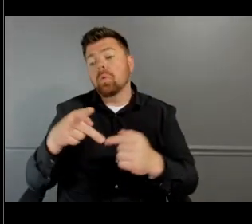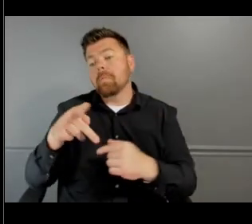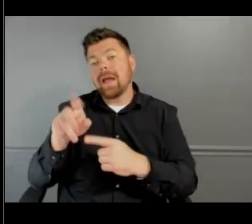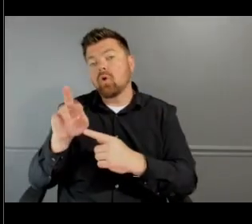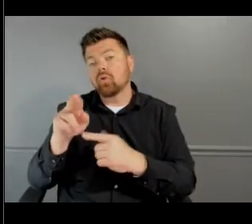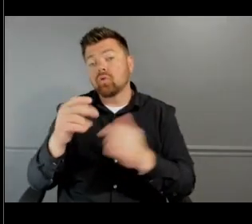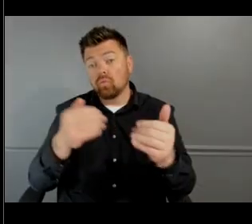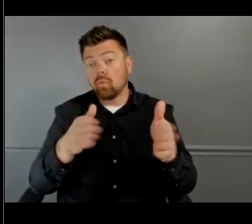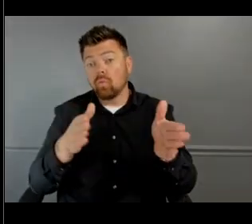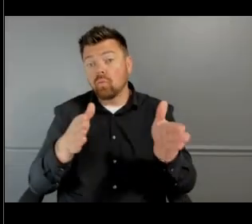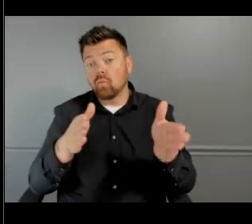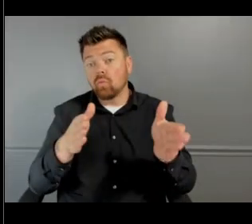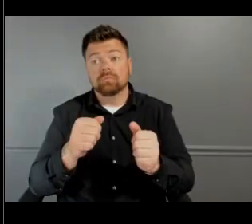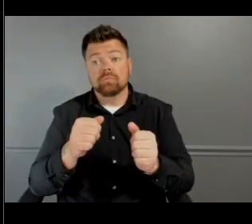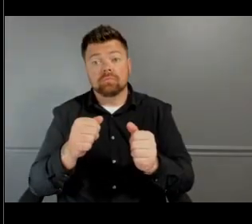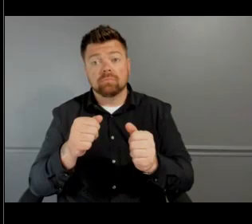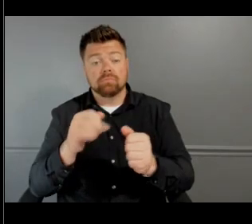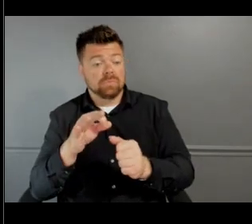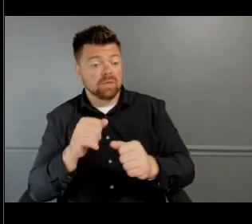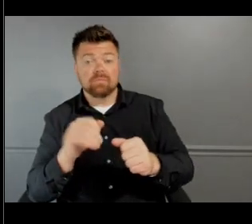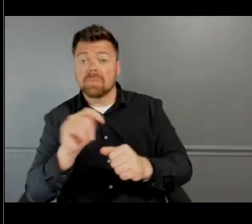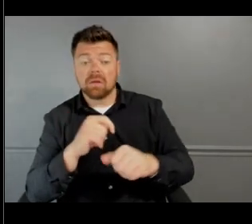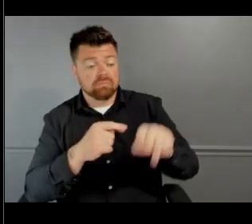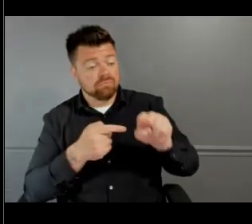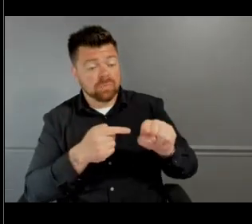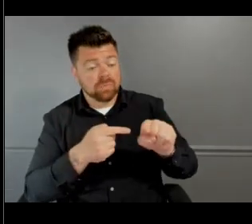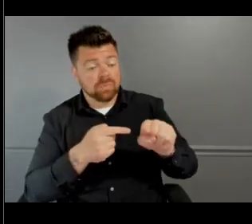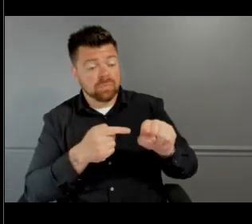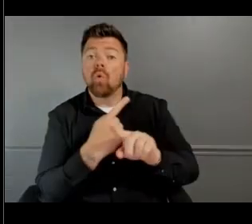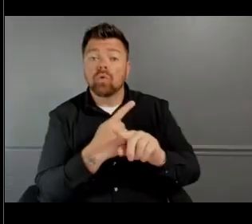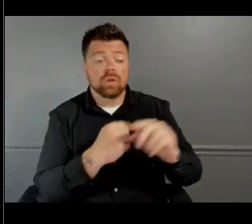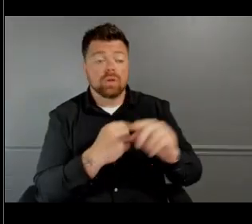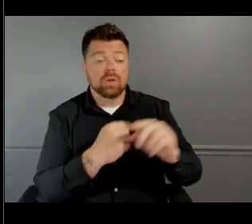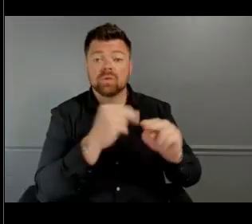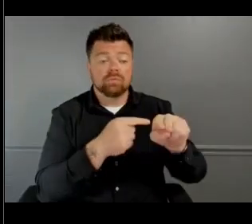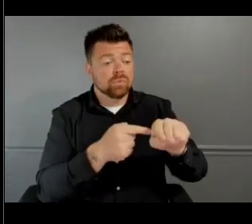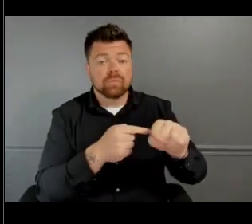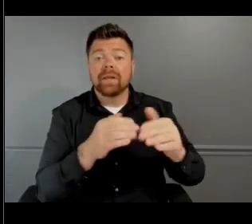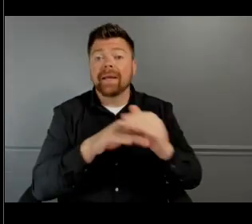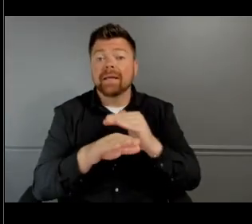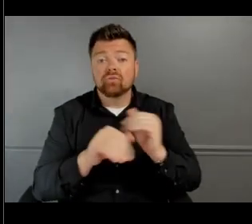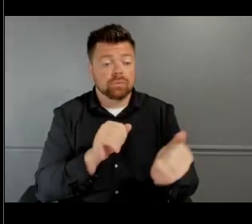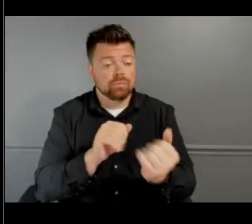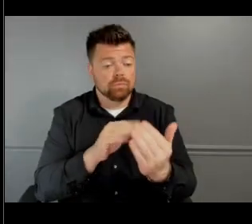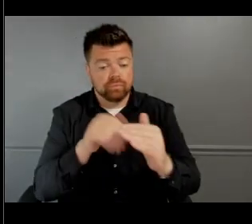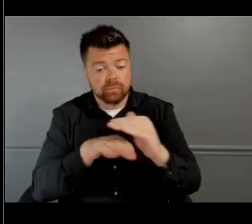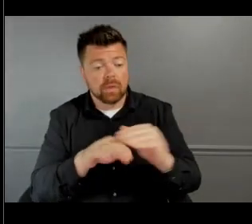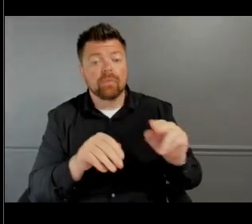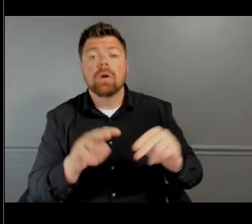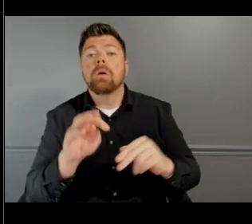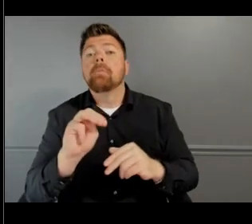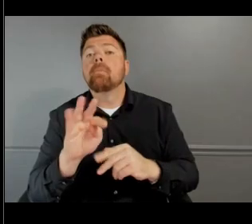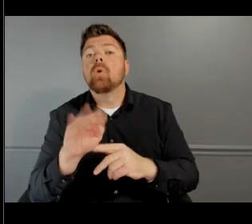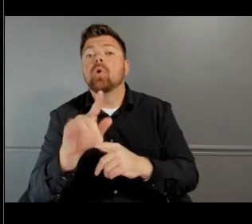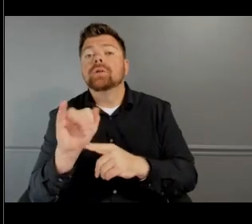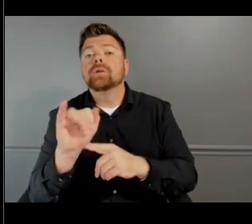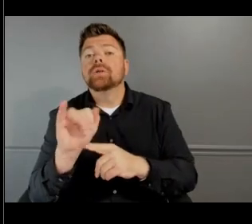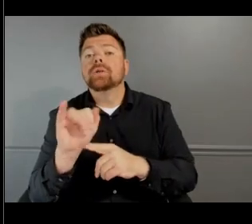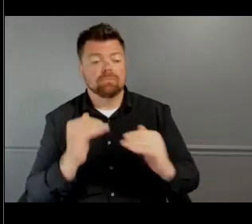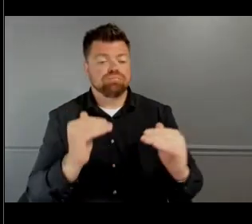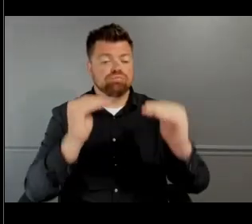only toilet facility on the entry level of a multi-story dwelling unit in an